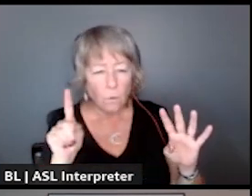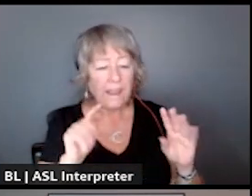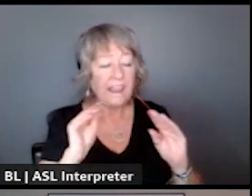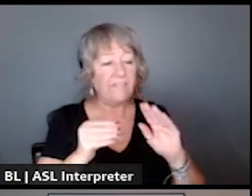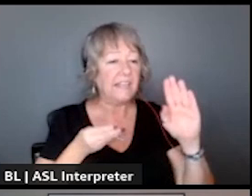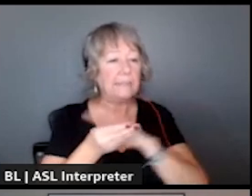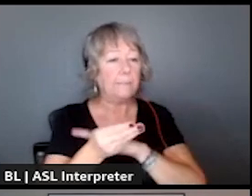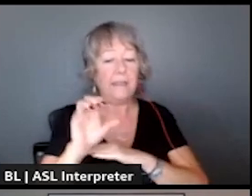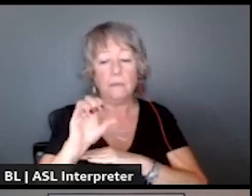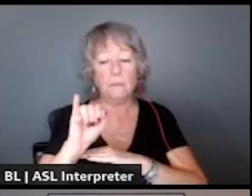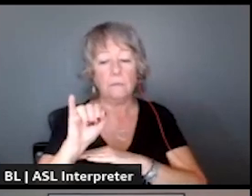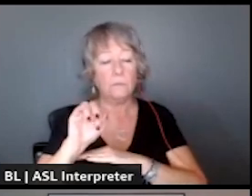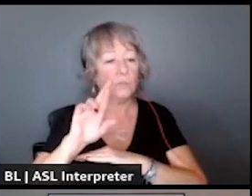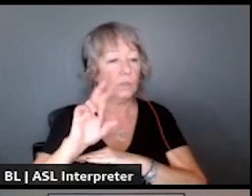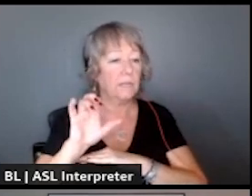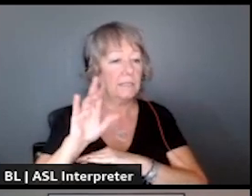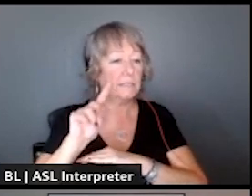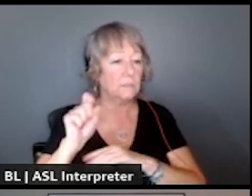Braket.